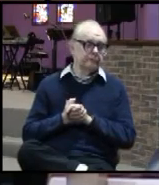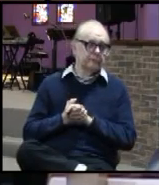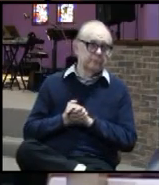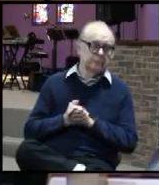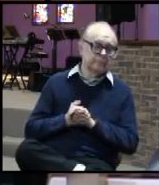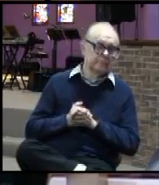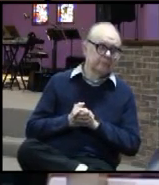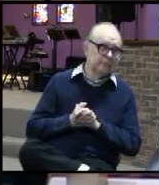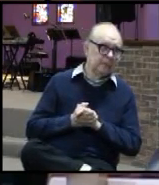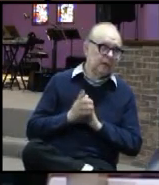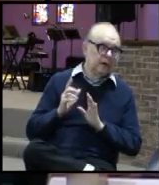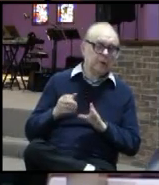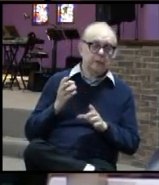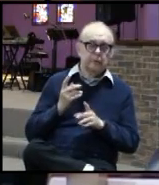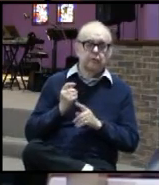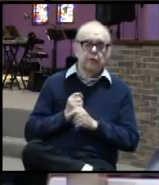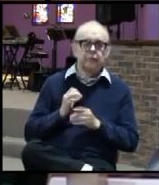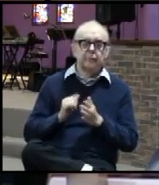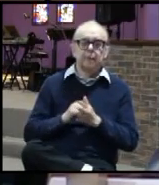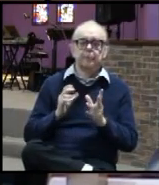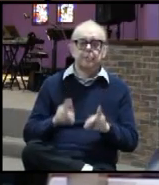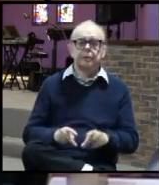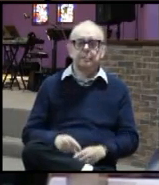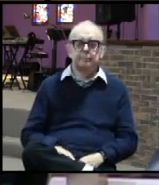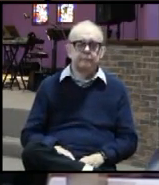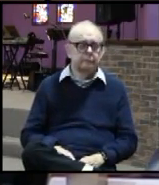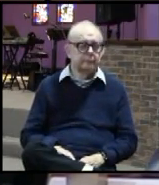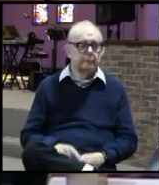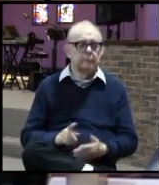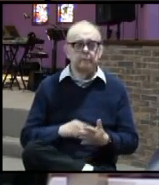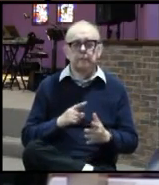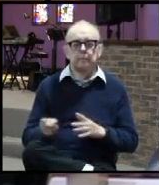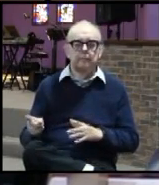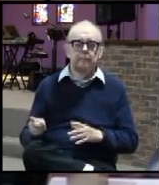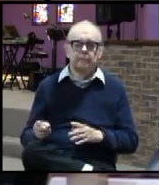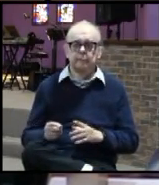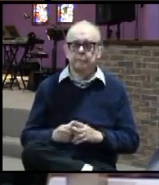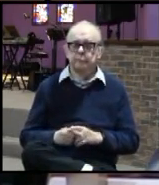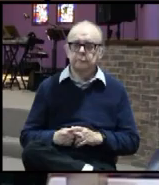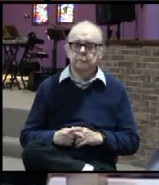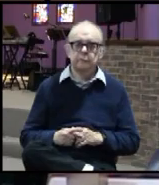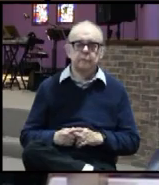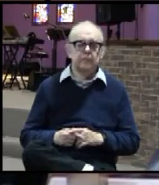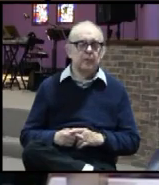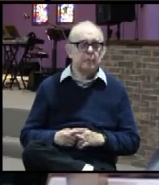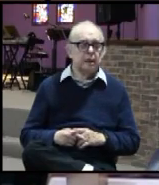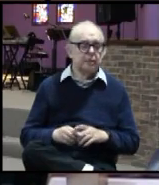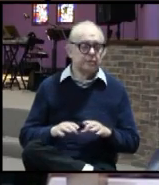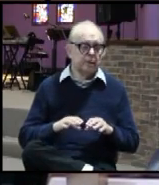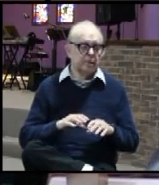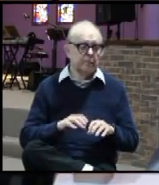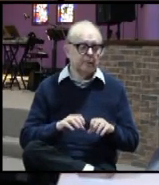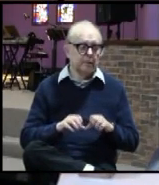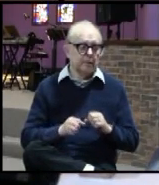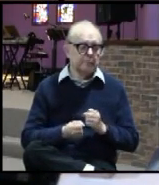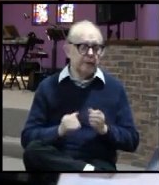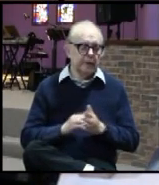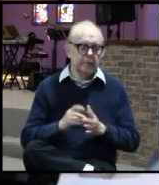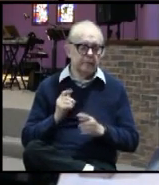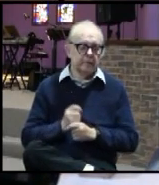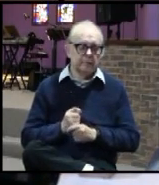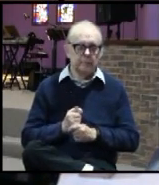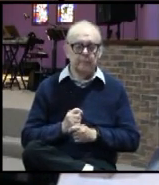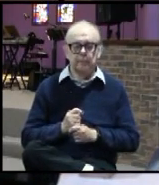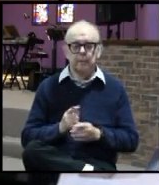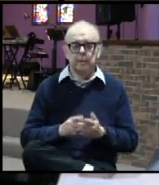you got to trust the person. Amen. And there are some times they may bend that trust. And then there are some times you